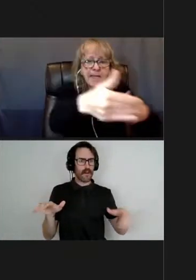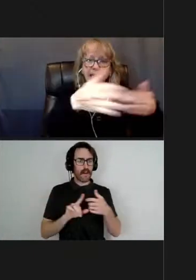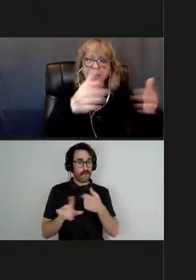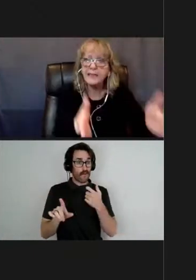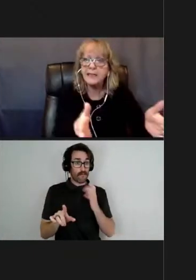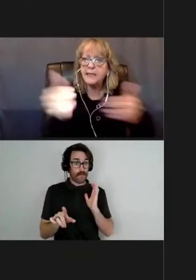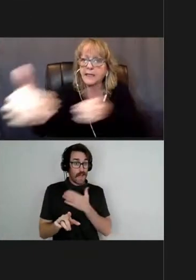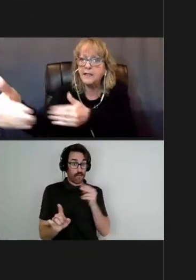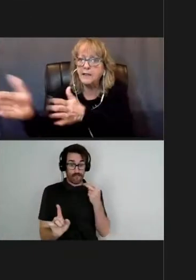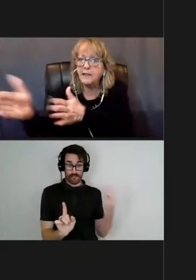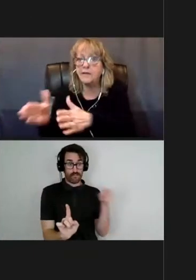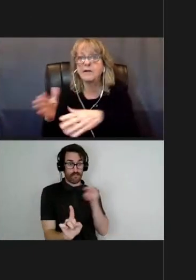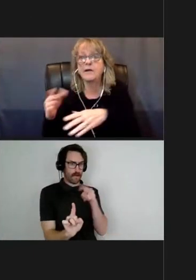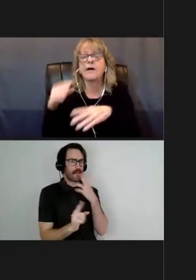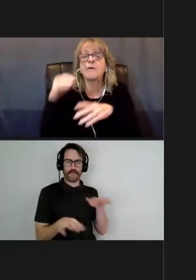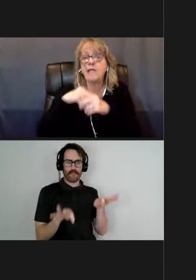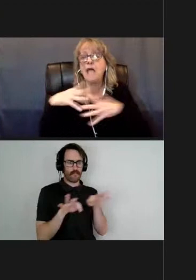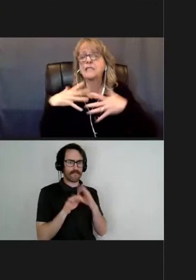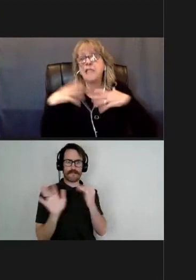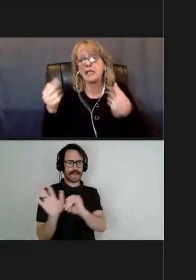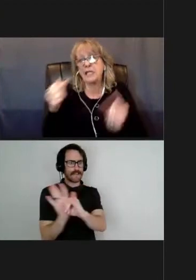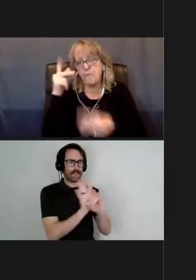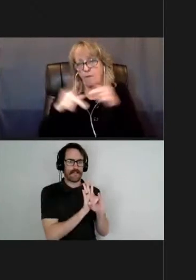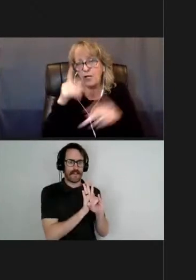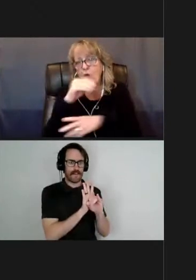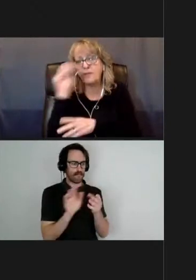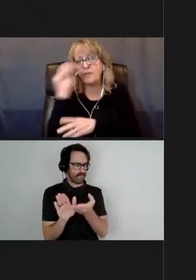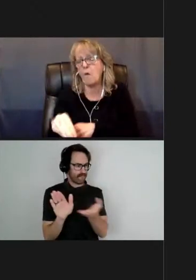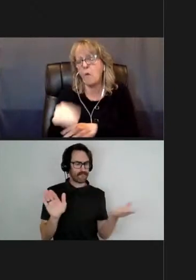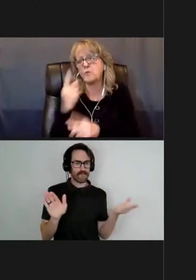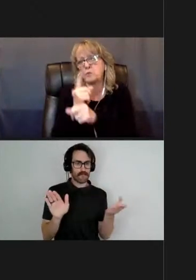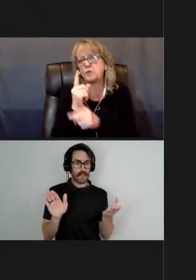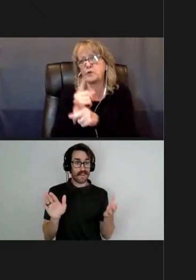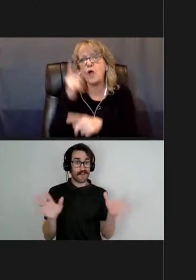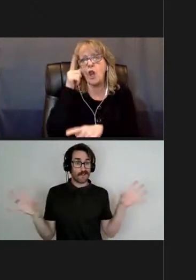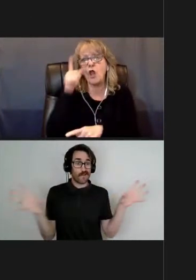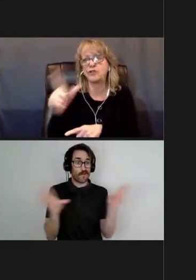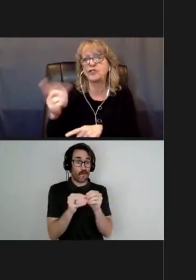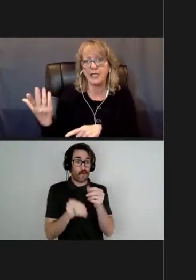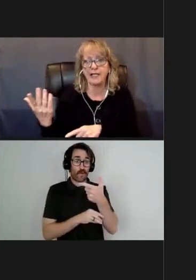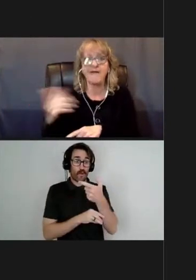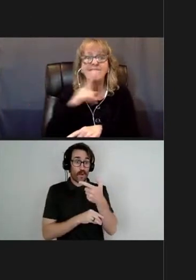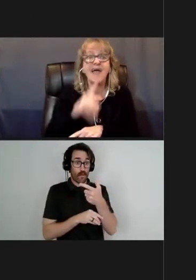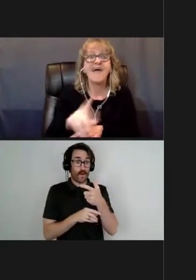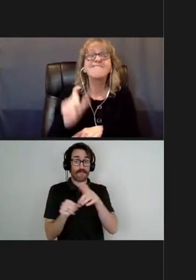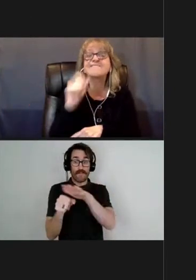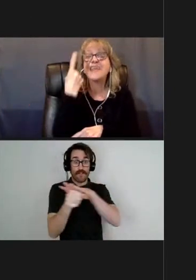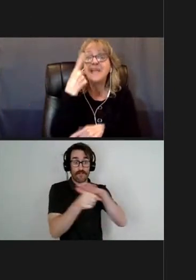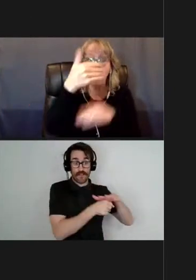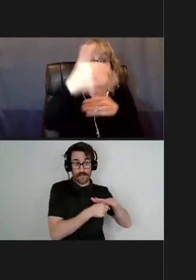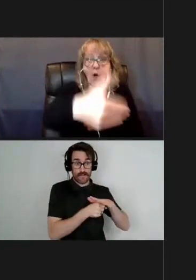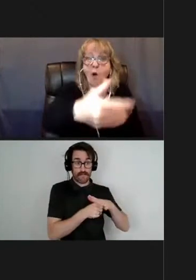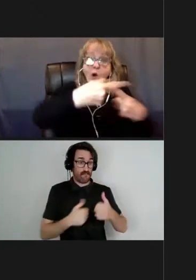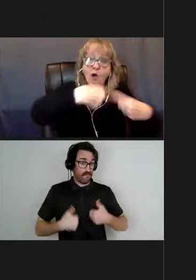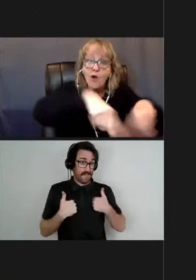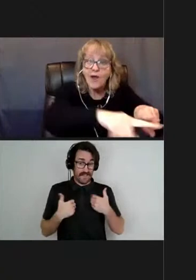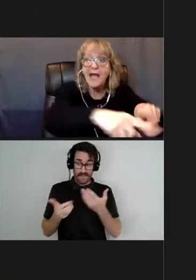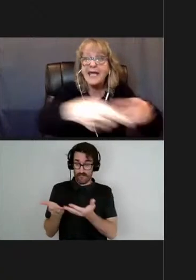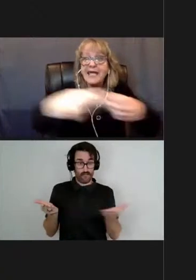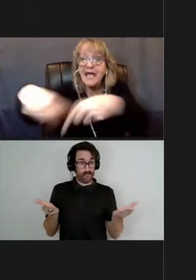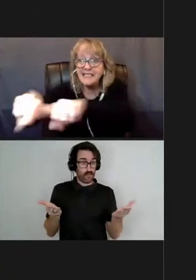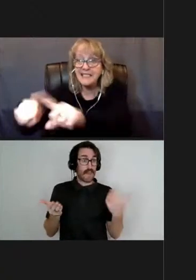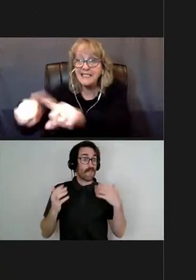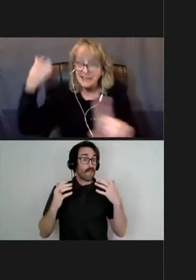perspective. And there are 21 neighborhoods that we are going into these neighborhoods, having